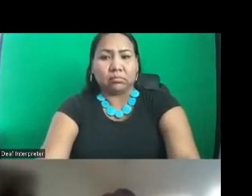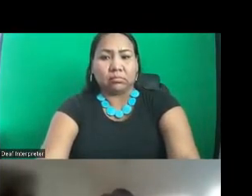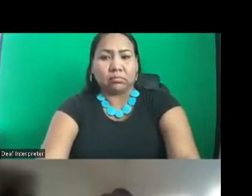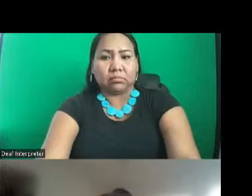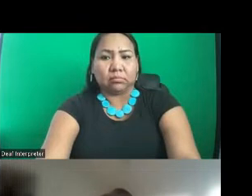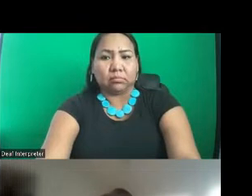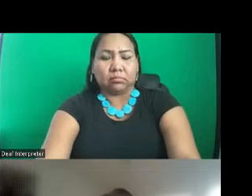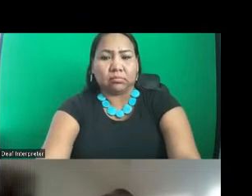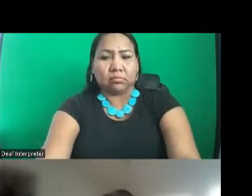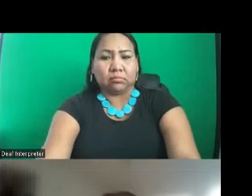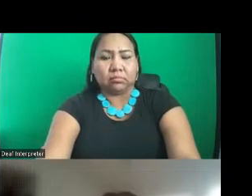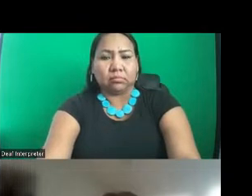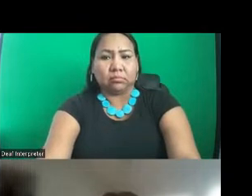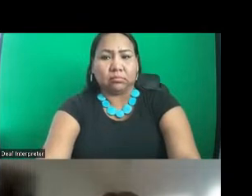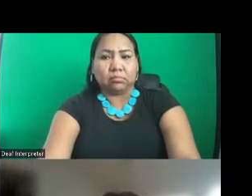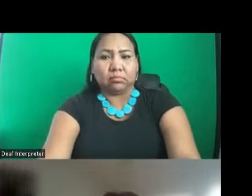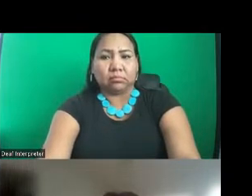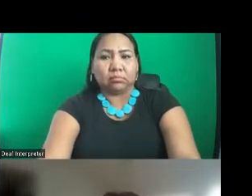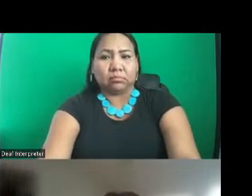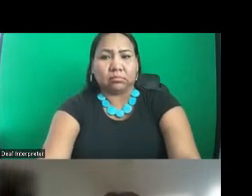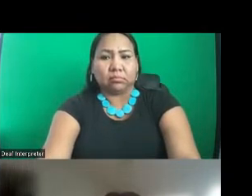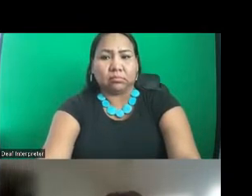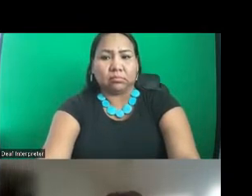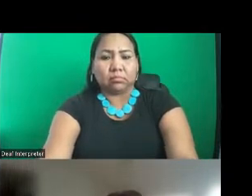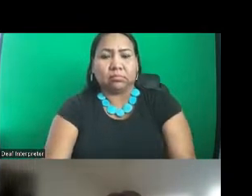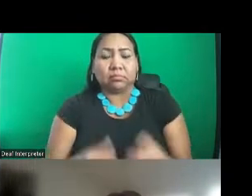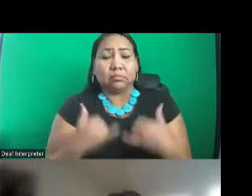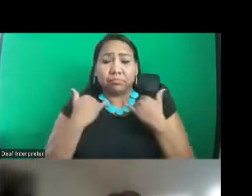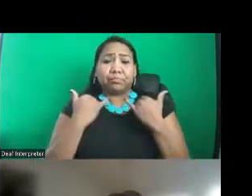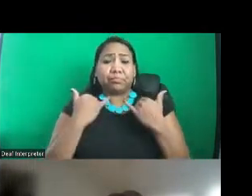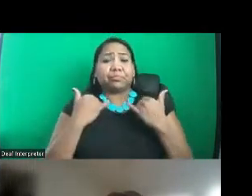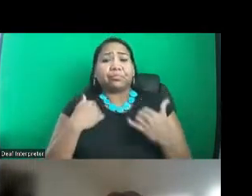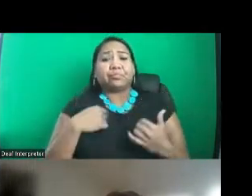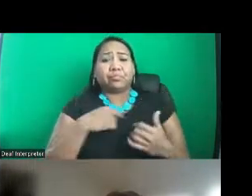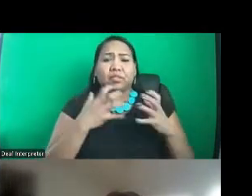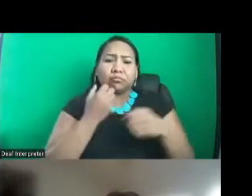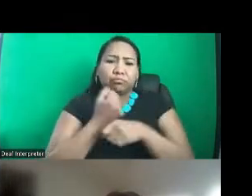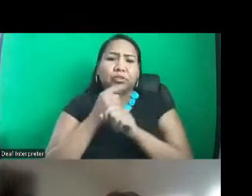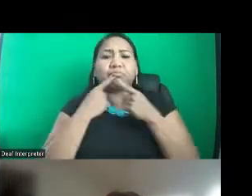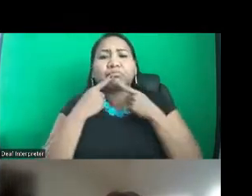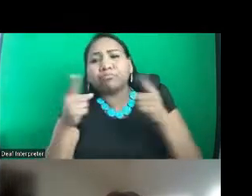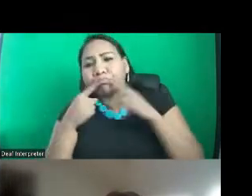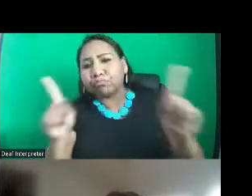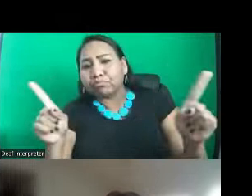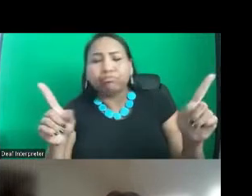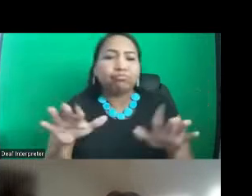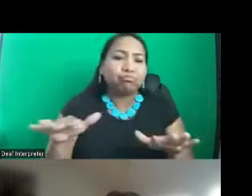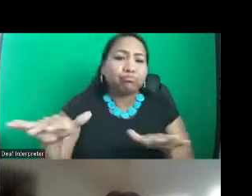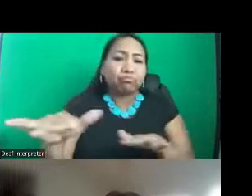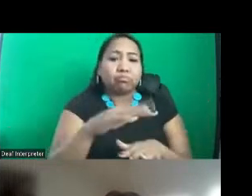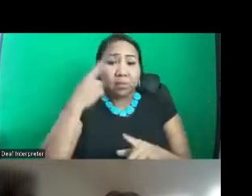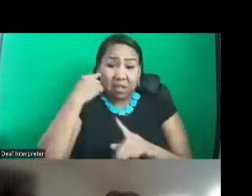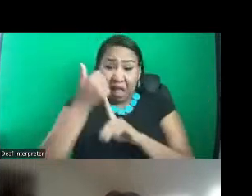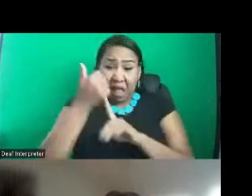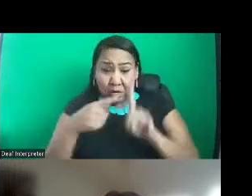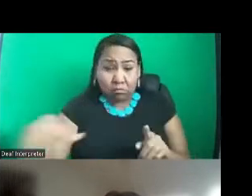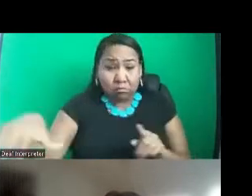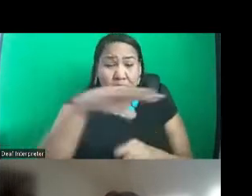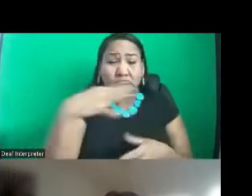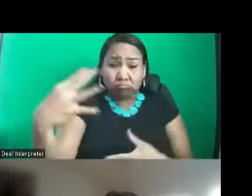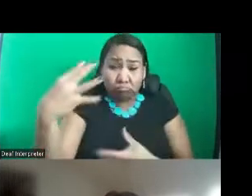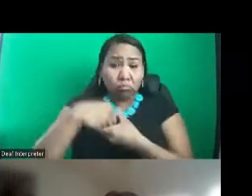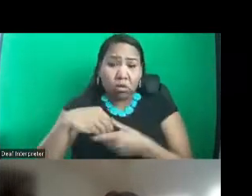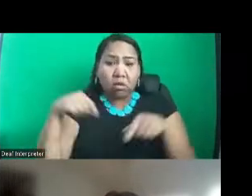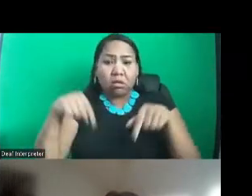So here we have a little housekeeping to take care of. To ensure that everyone can fully participate in today's webinar, we'd like to take a moment to share some of